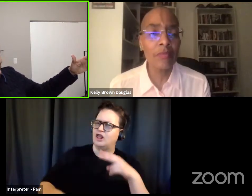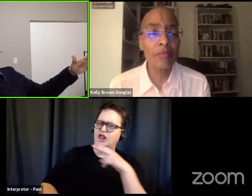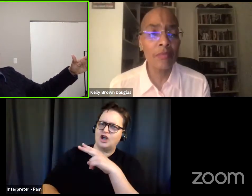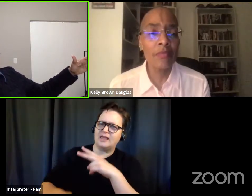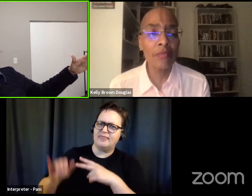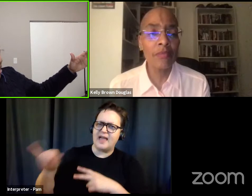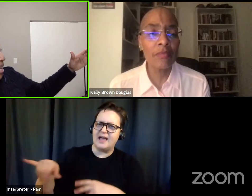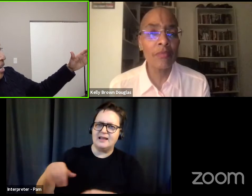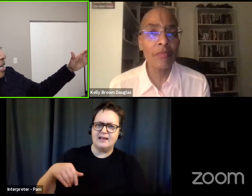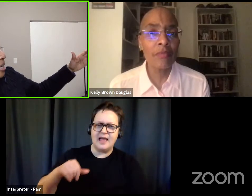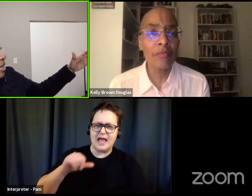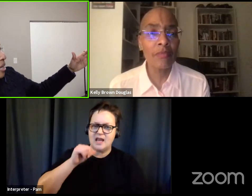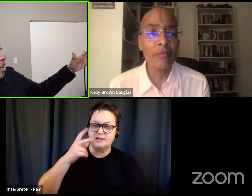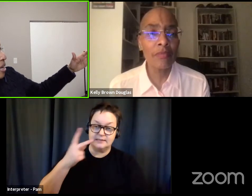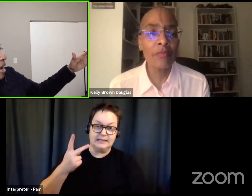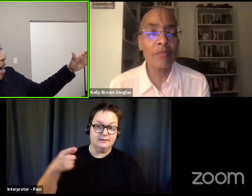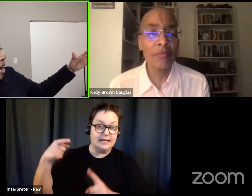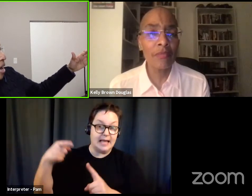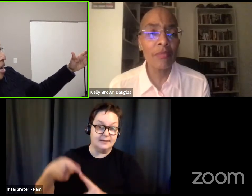see, in essence,